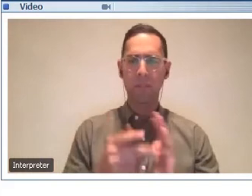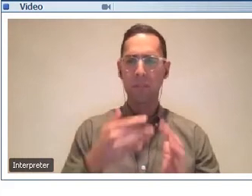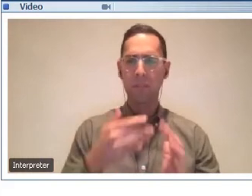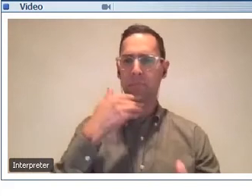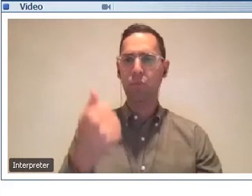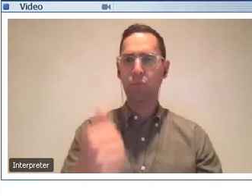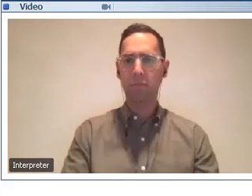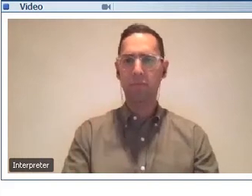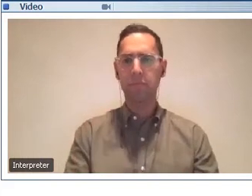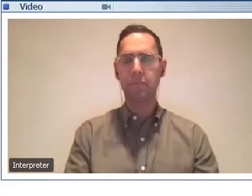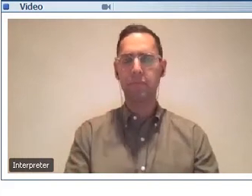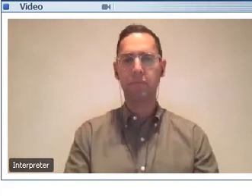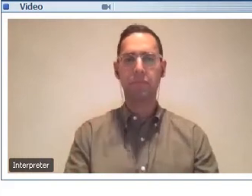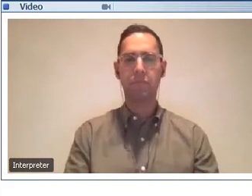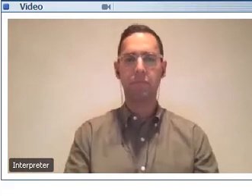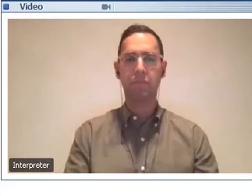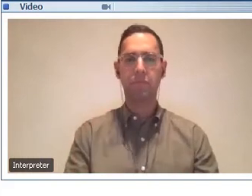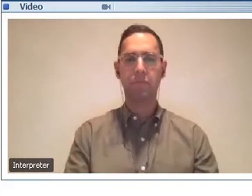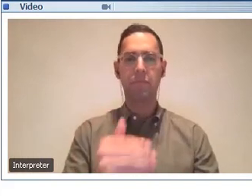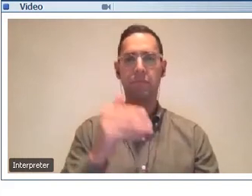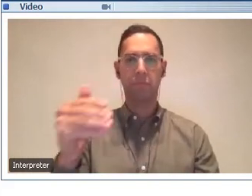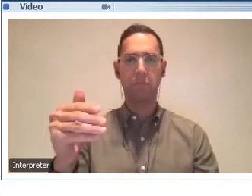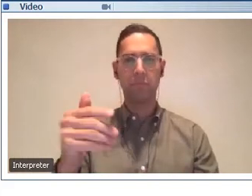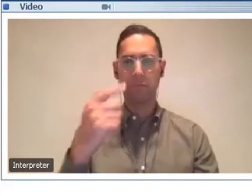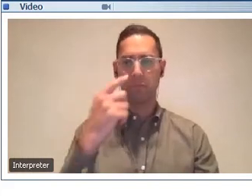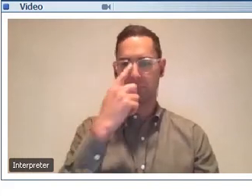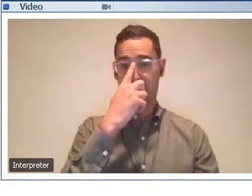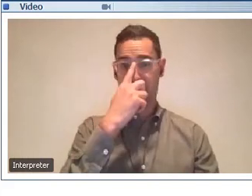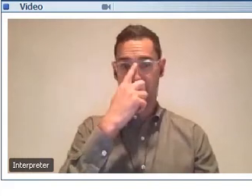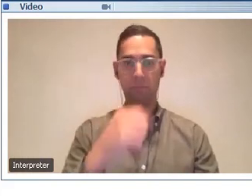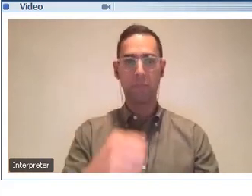slide, please. And then next slide again. Thank you.